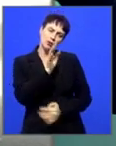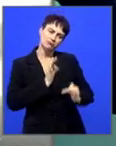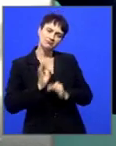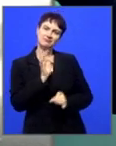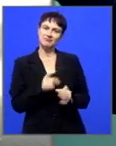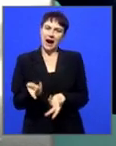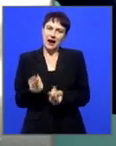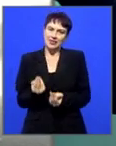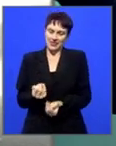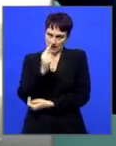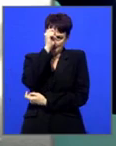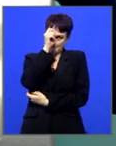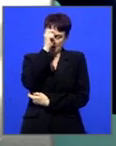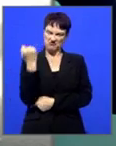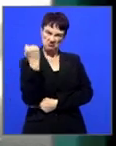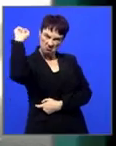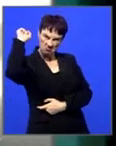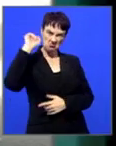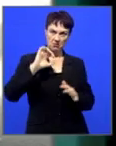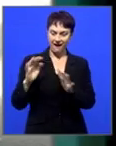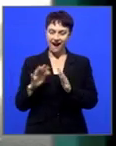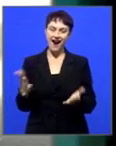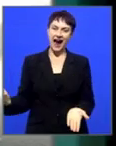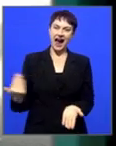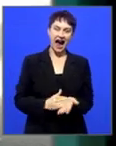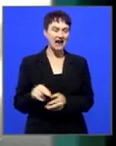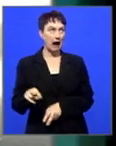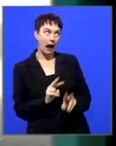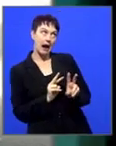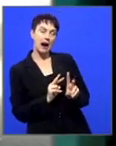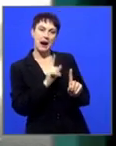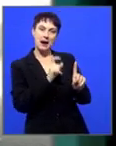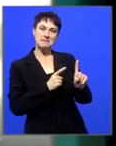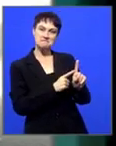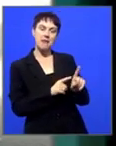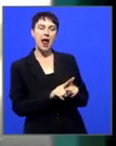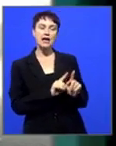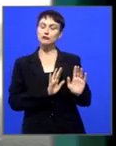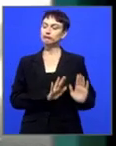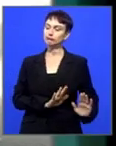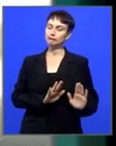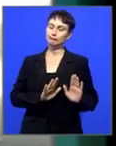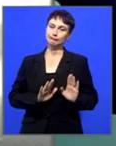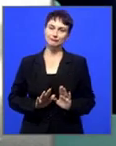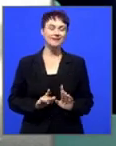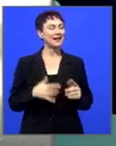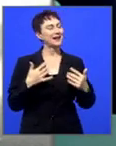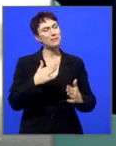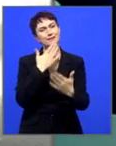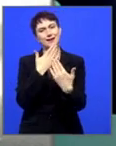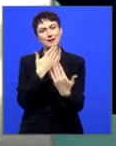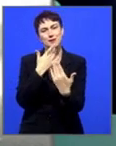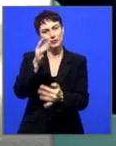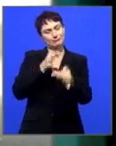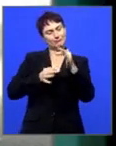new crop of the militants, the radicals, and you viewed Madiba as the moderates. Yes, but we'll have to leave it there for now. But